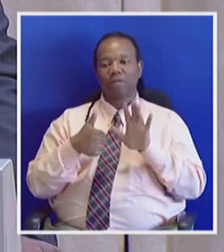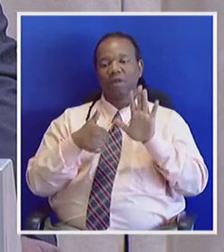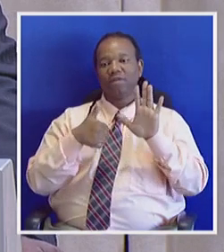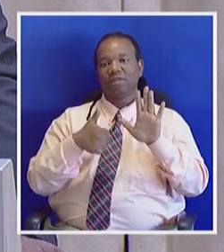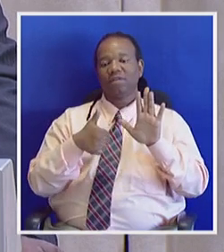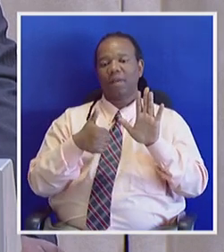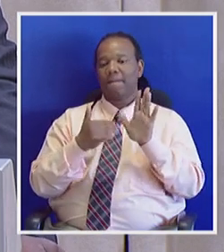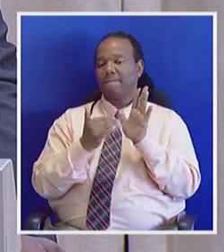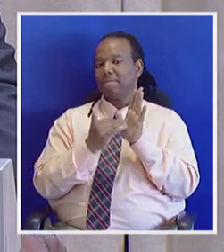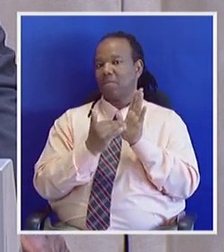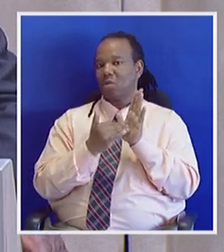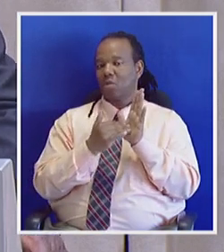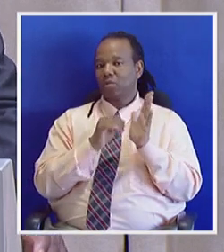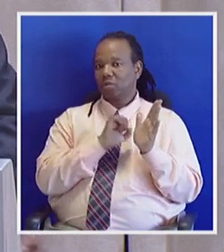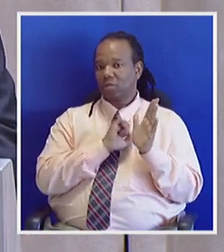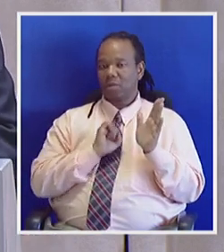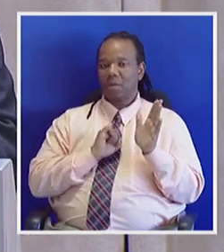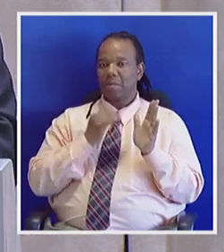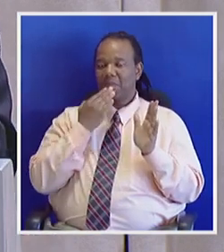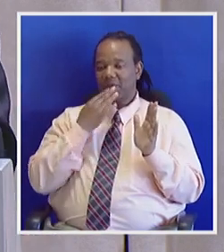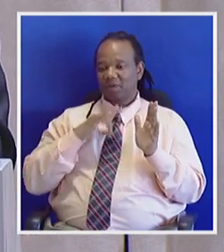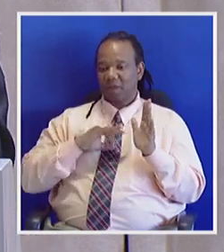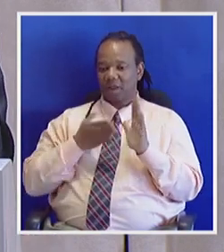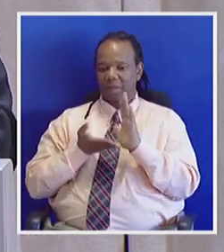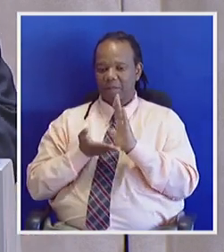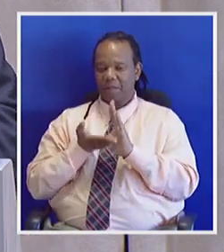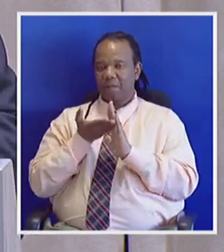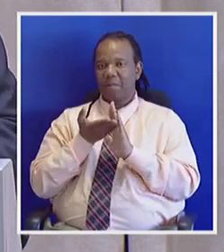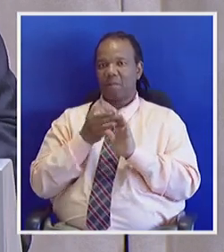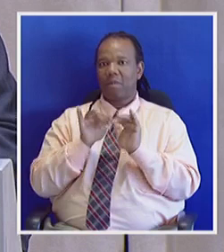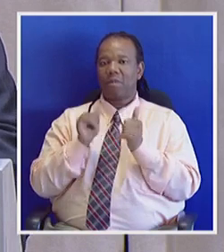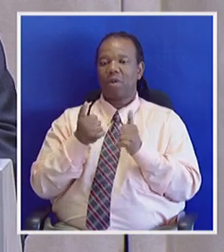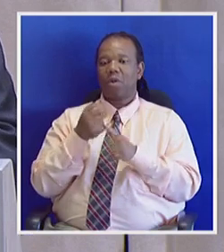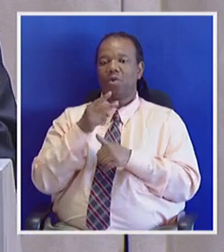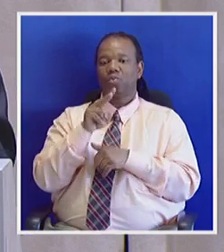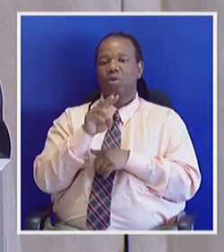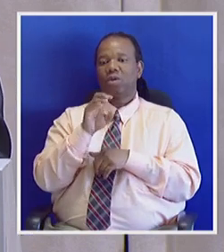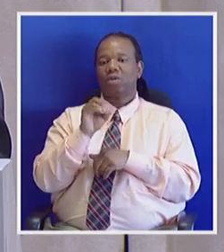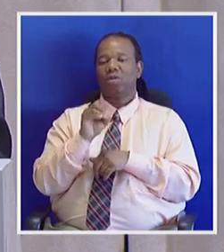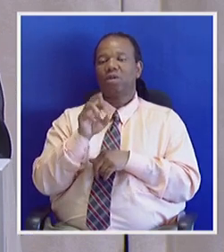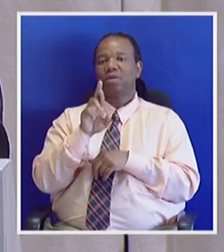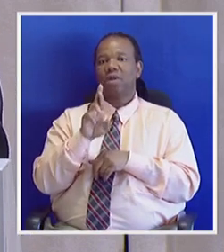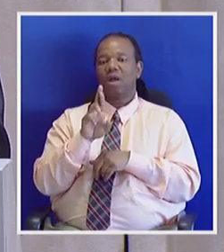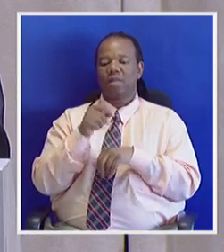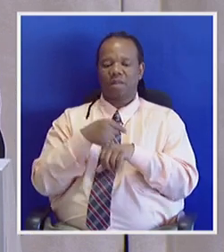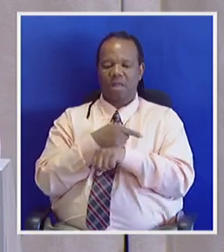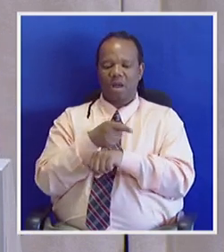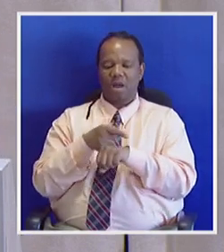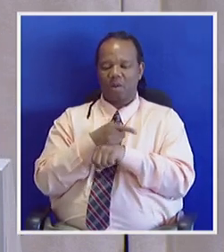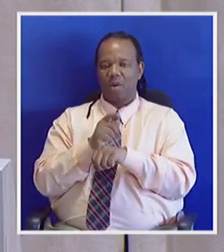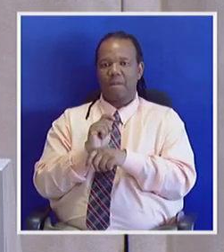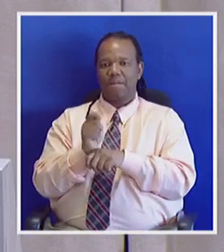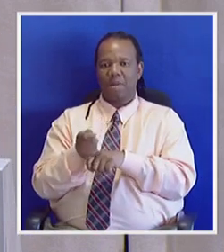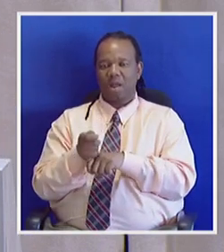workers will see their wages increase to a minimum of 20 rand an hour, hopefully, en route to